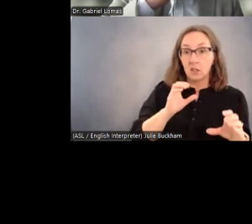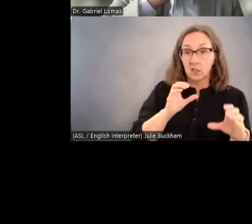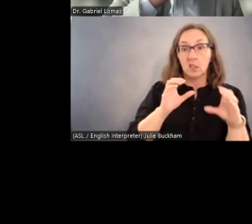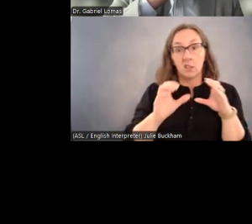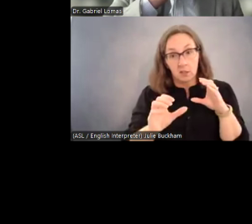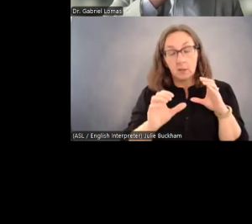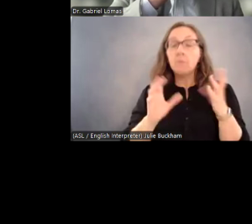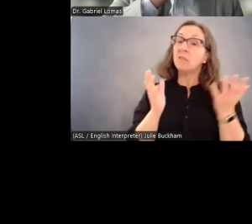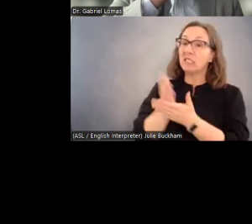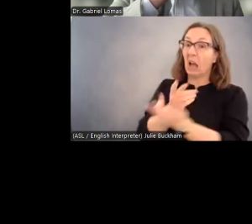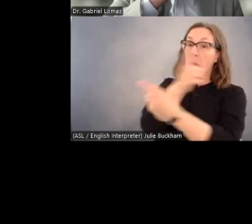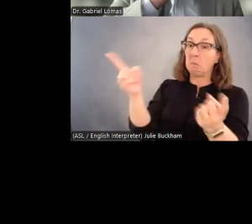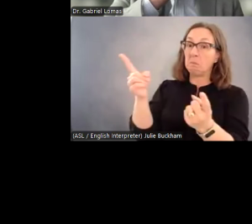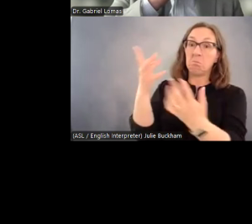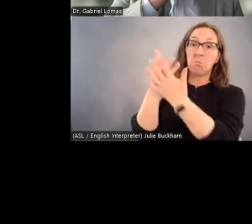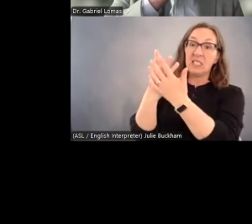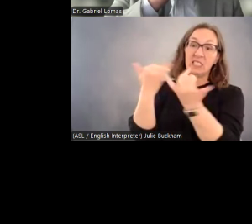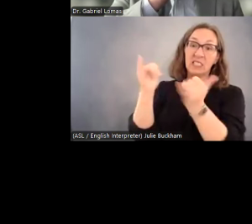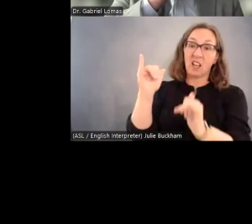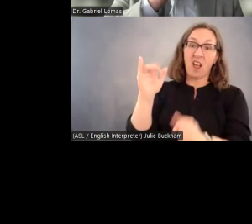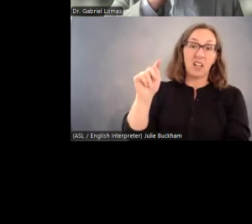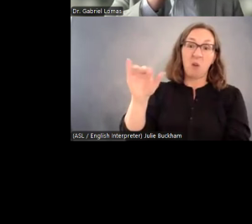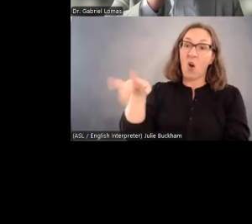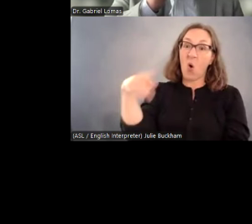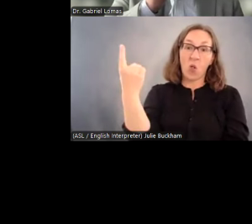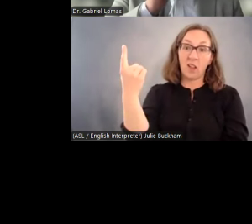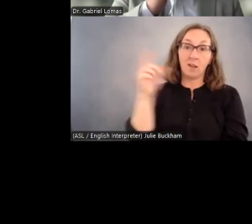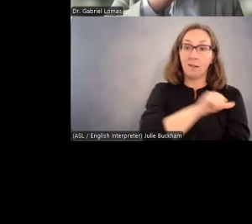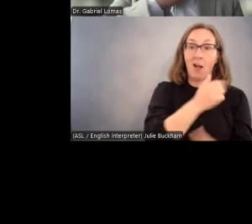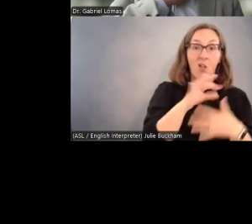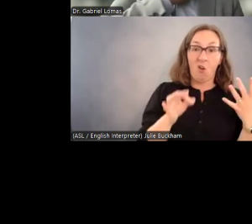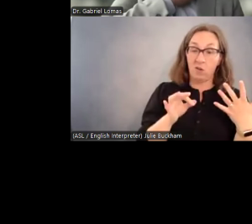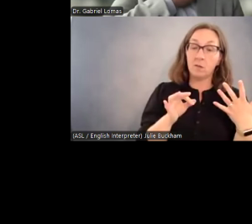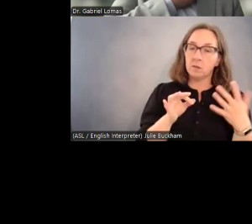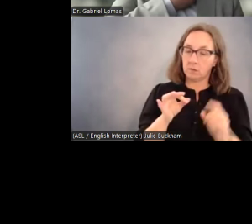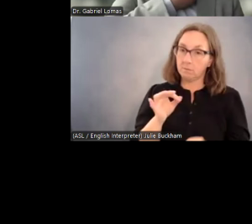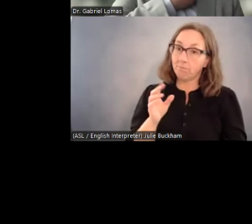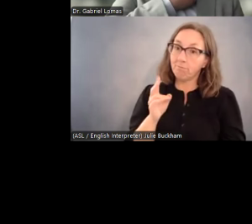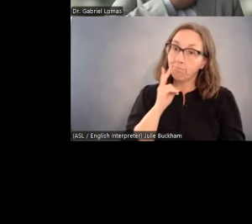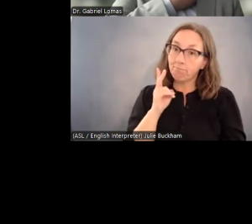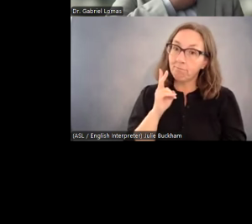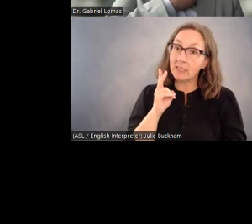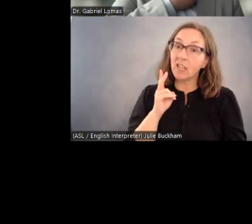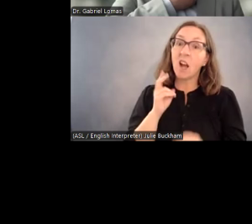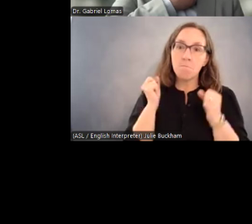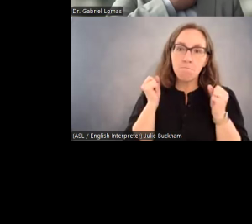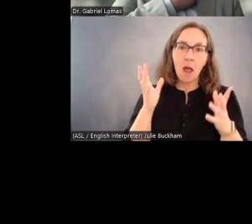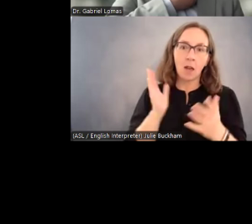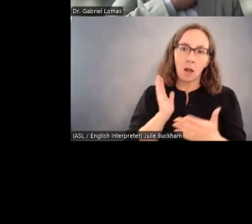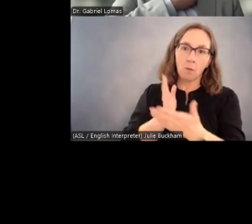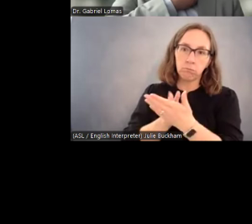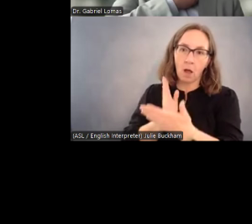prisons still only have that for their communication. We see more and more lawsuits and video